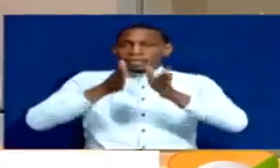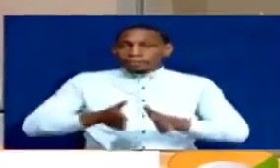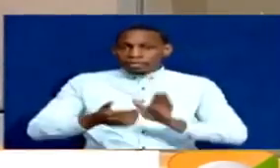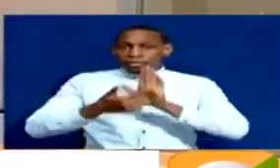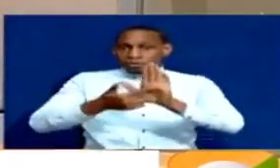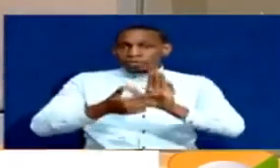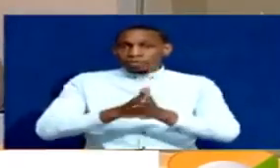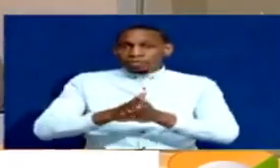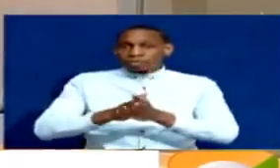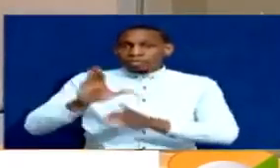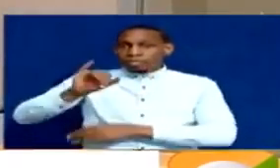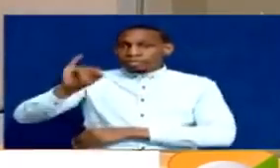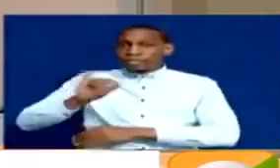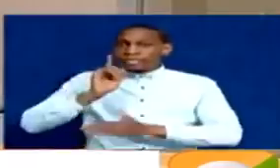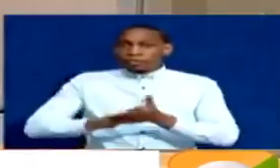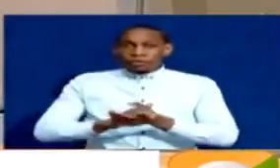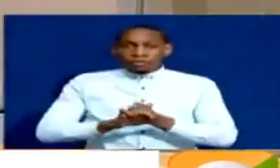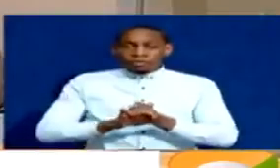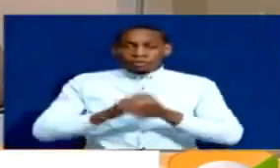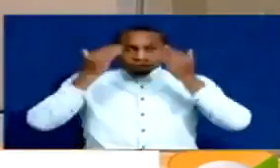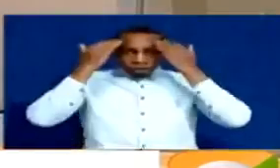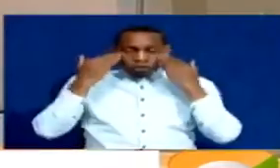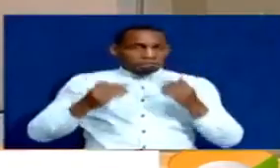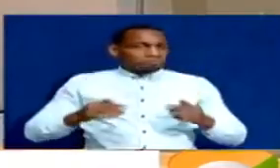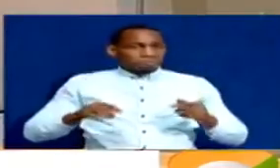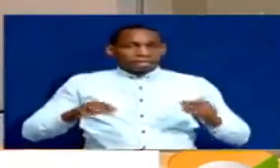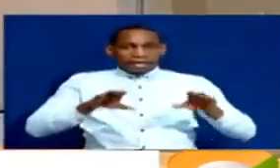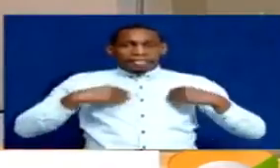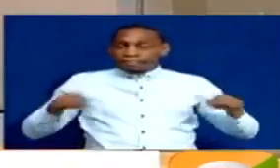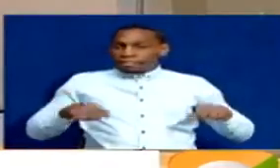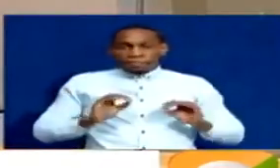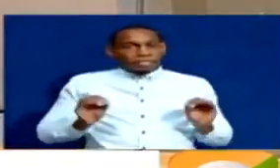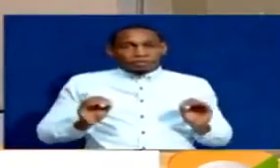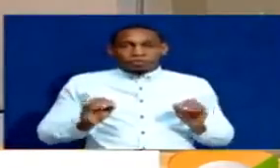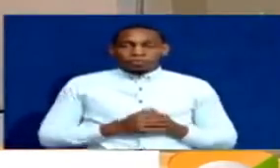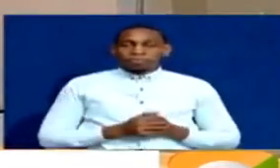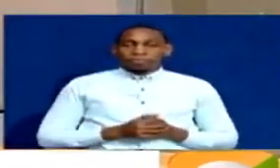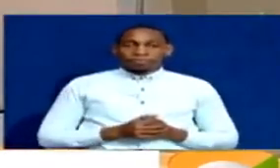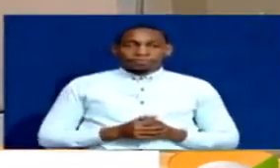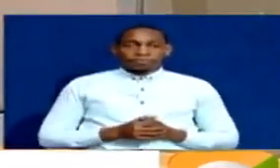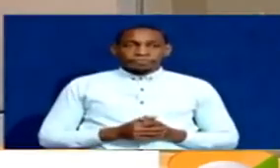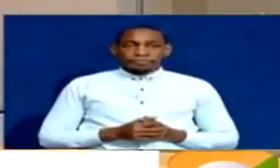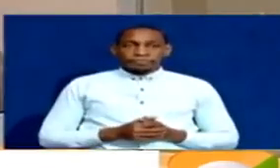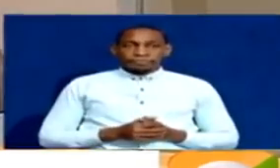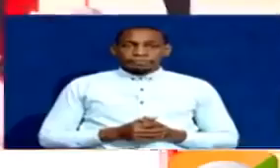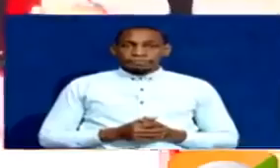Ogina reports, Koome says the bench will not cave in despite the ongoing attacks on judges.